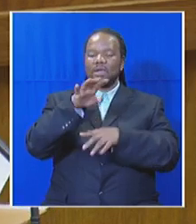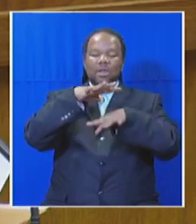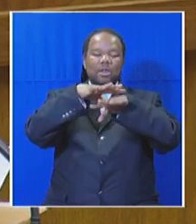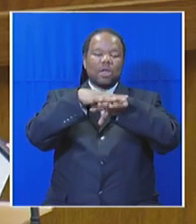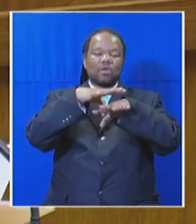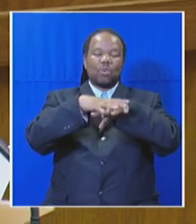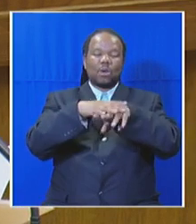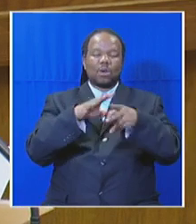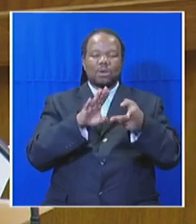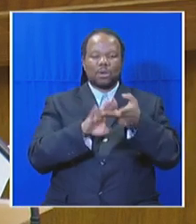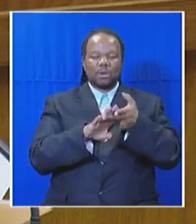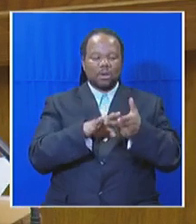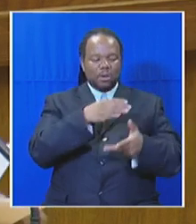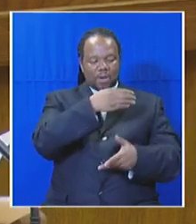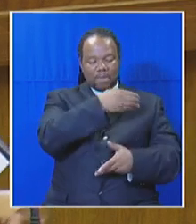Presidential Infrastructure